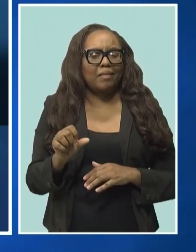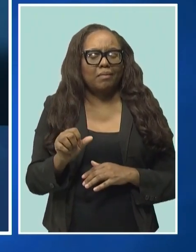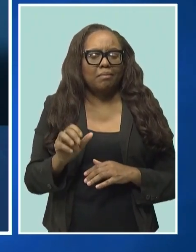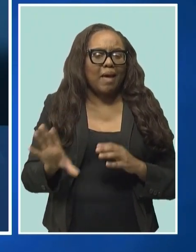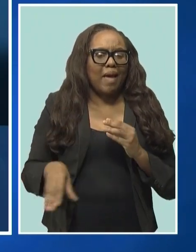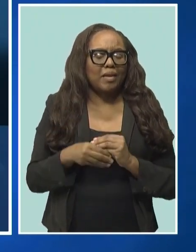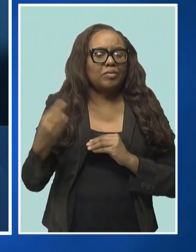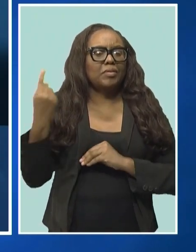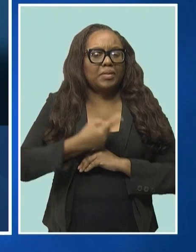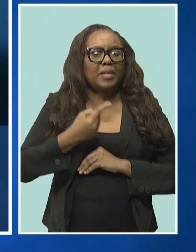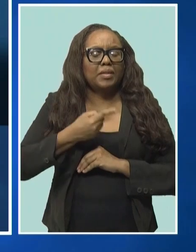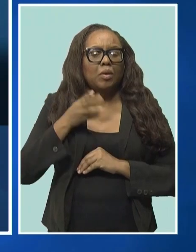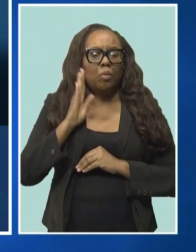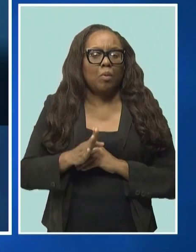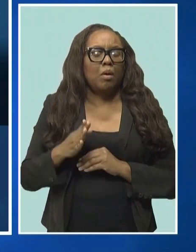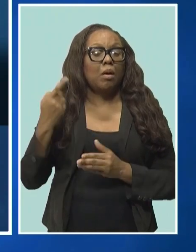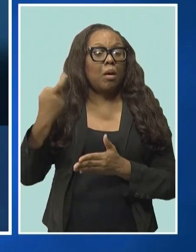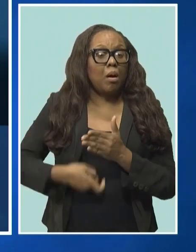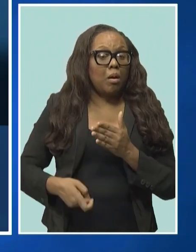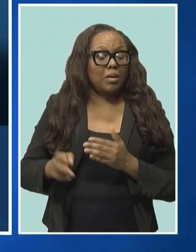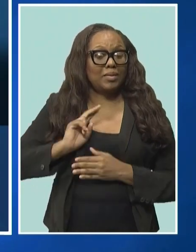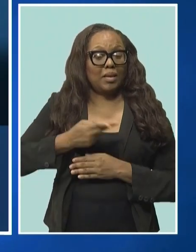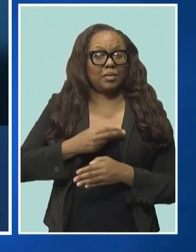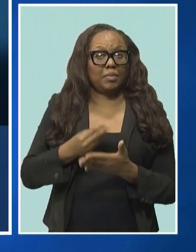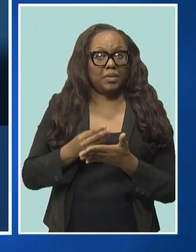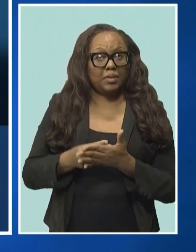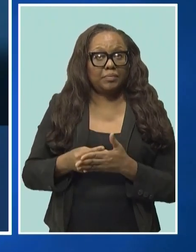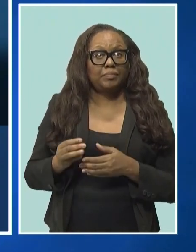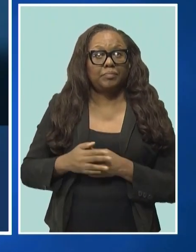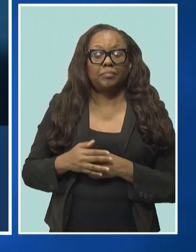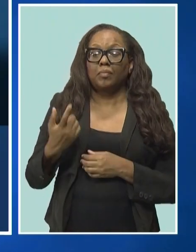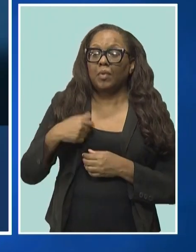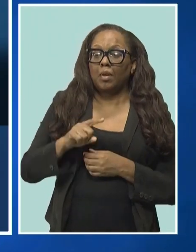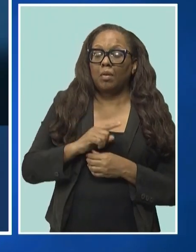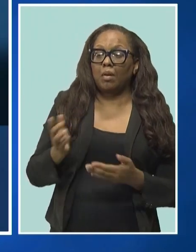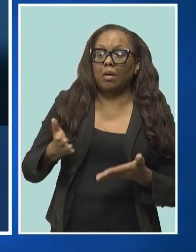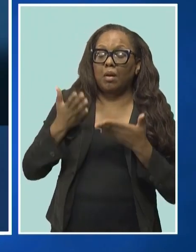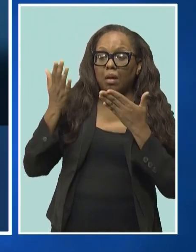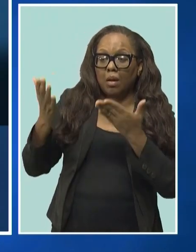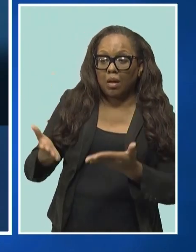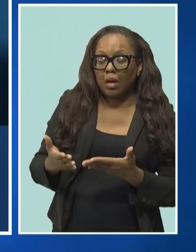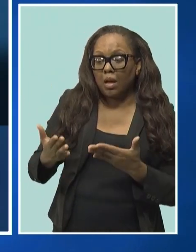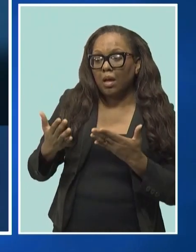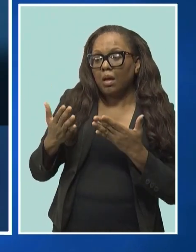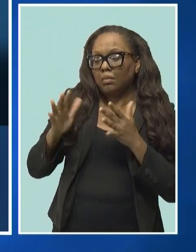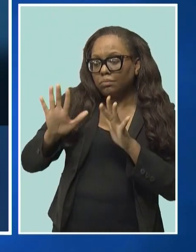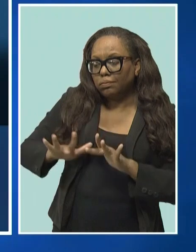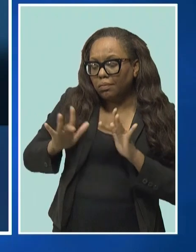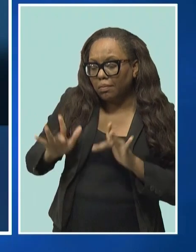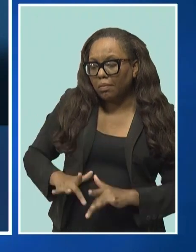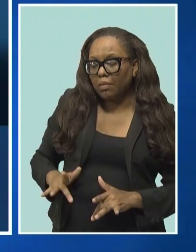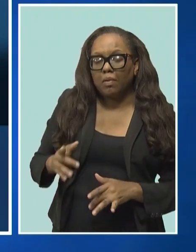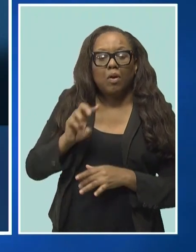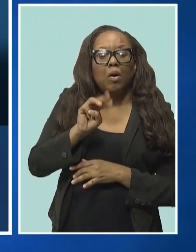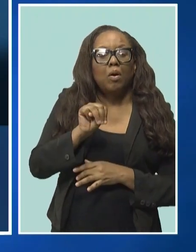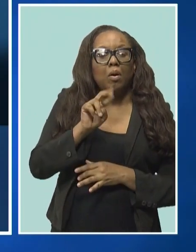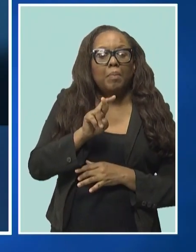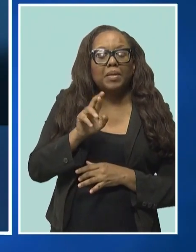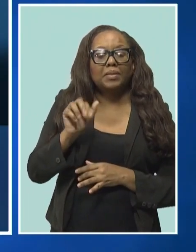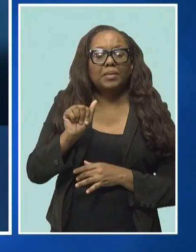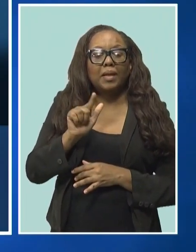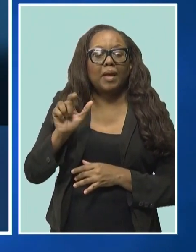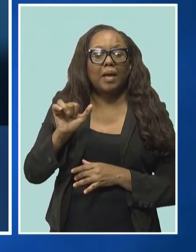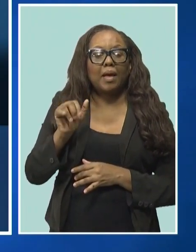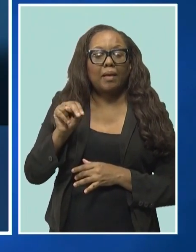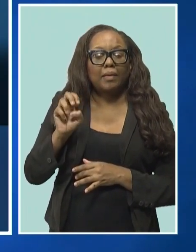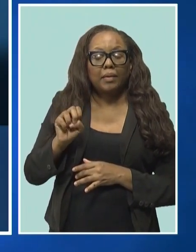this case. We at BARP offer sincere condolences to Mr. Aline on the passing of his father, but we oppose the motion for adjournment,